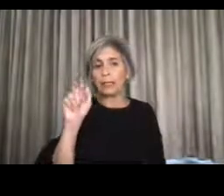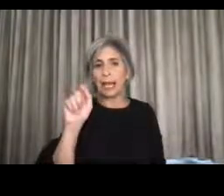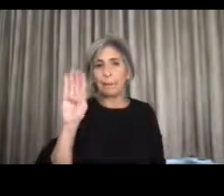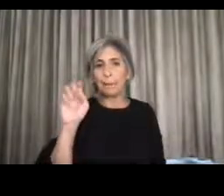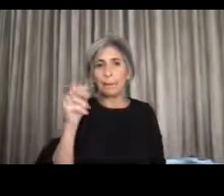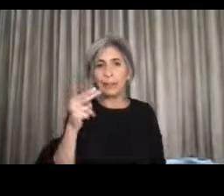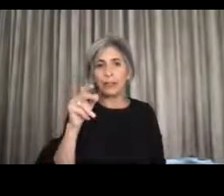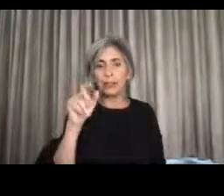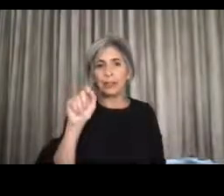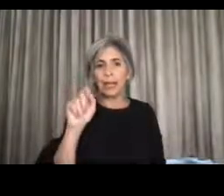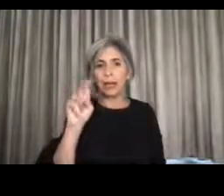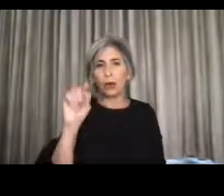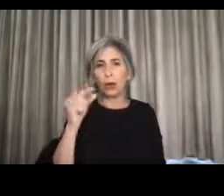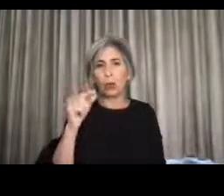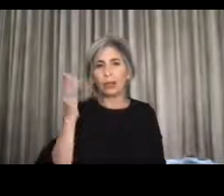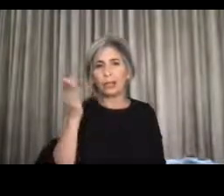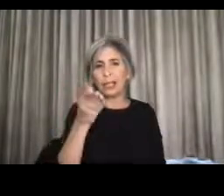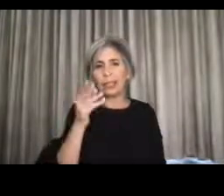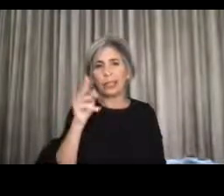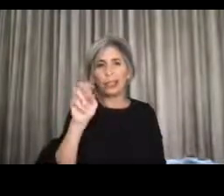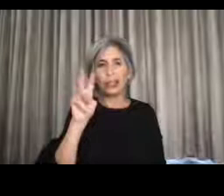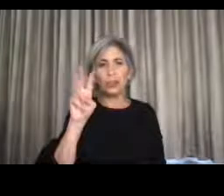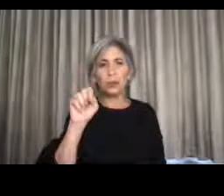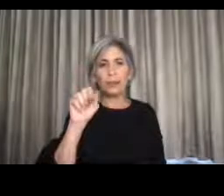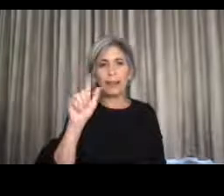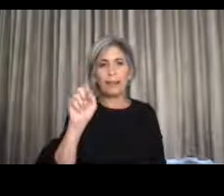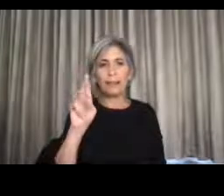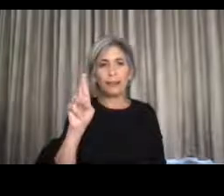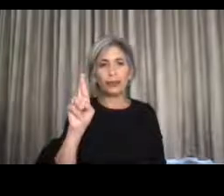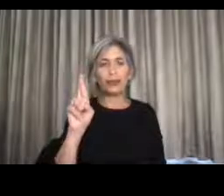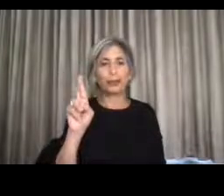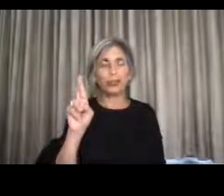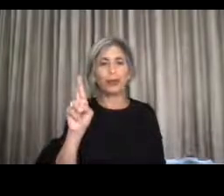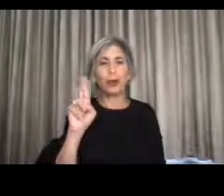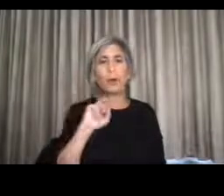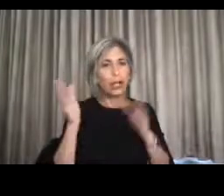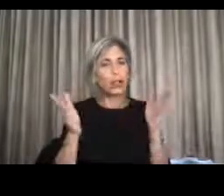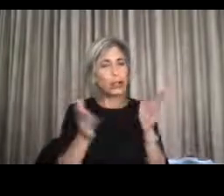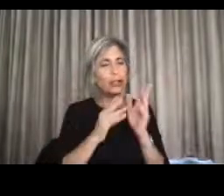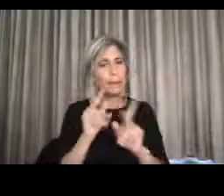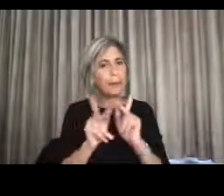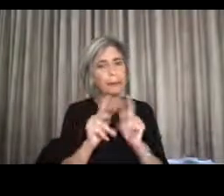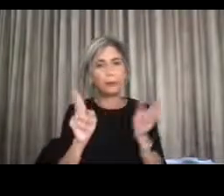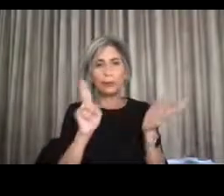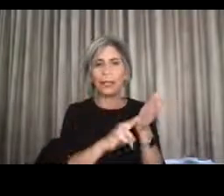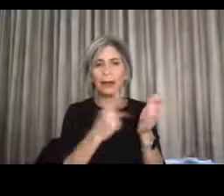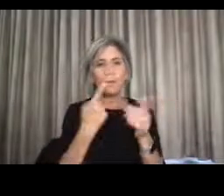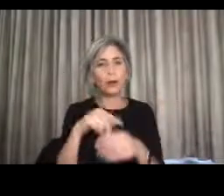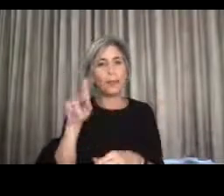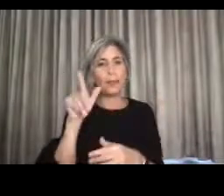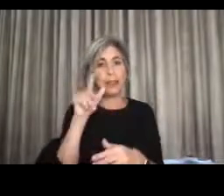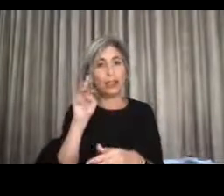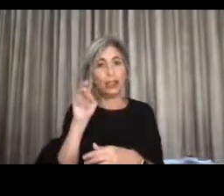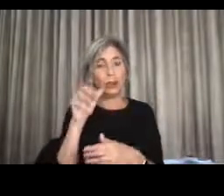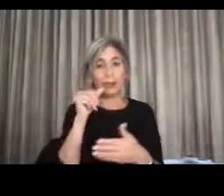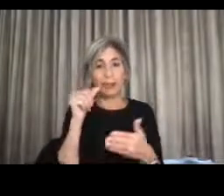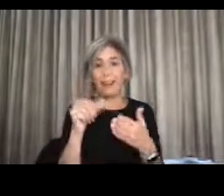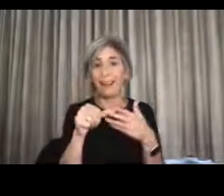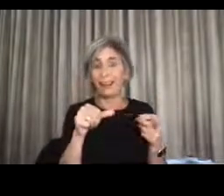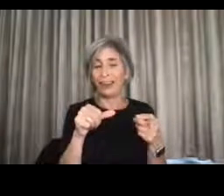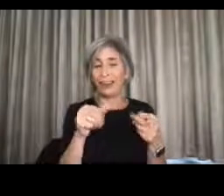boynton-beach.org/newsletter. We encourage residents and businesses to sign up for the newsletter because throughout the year, it provides a lot of information